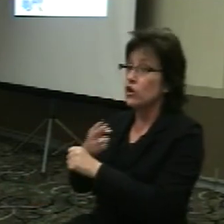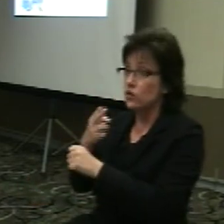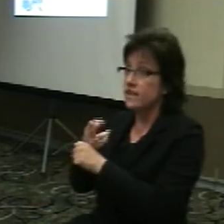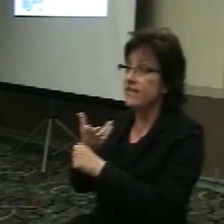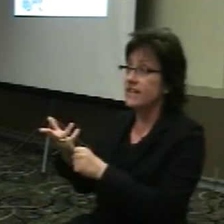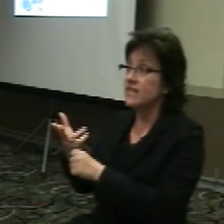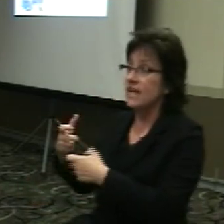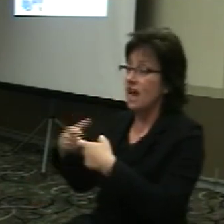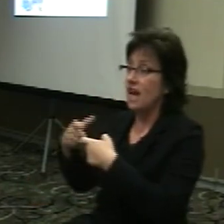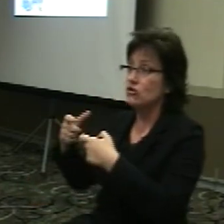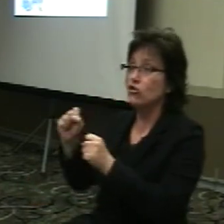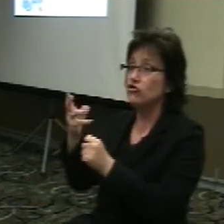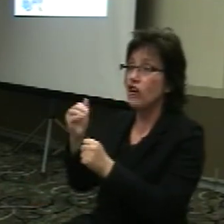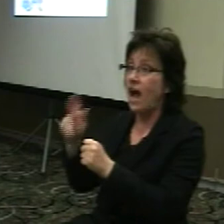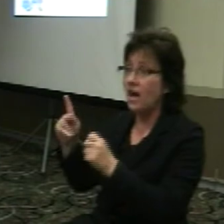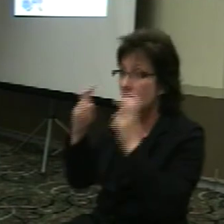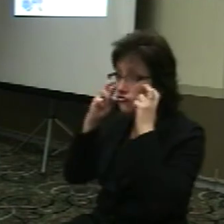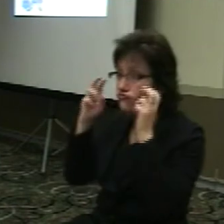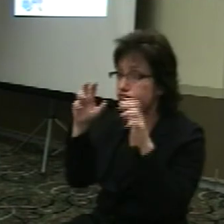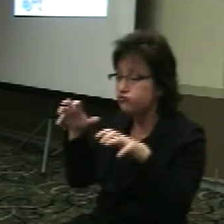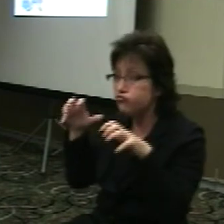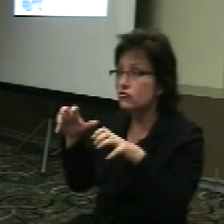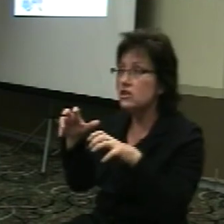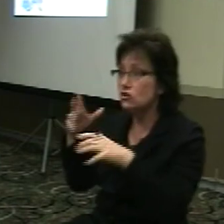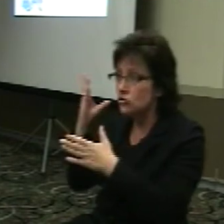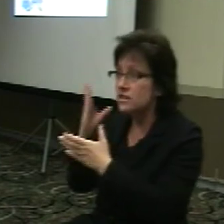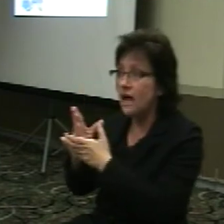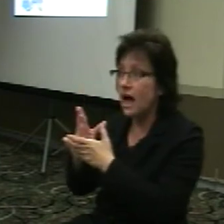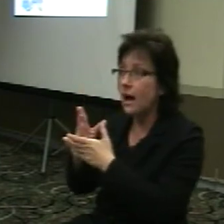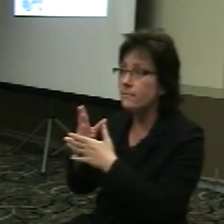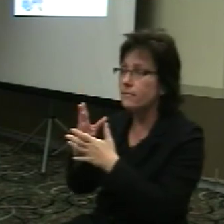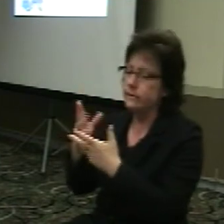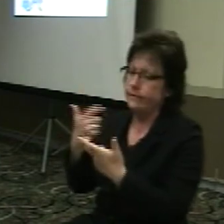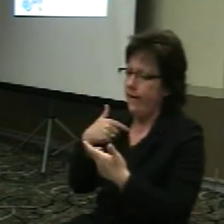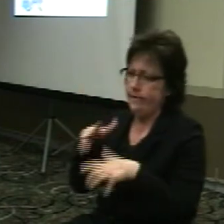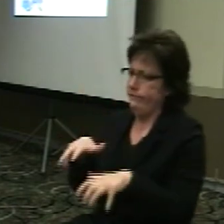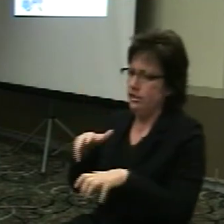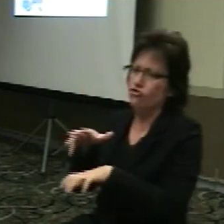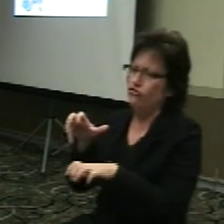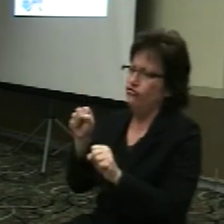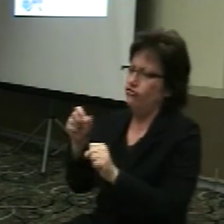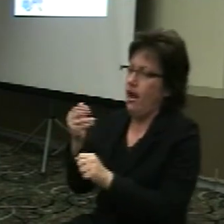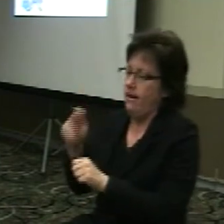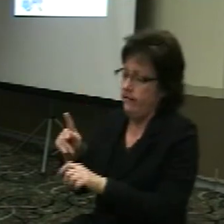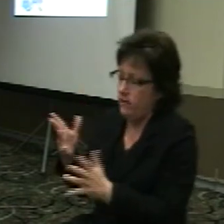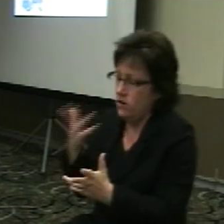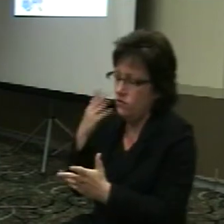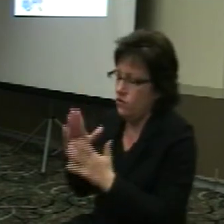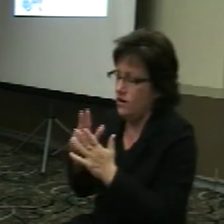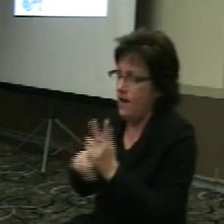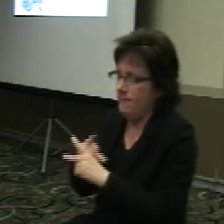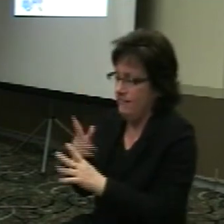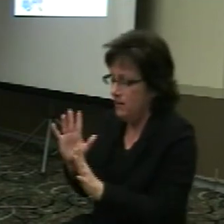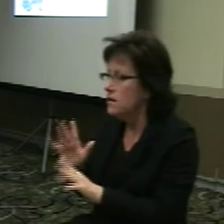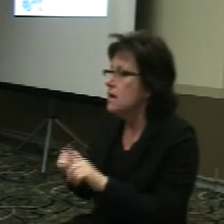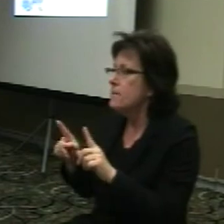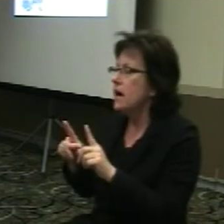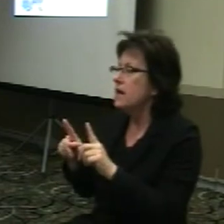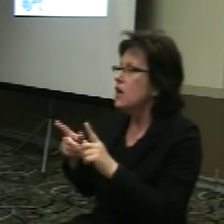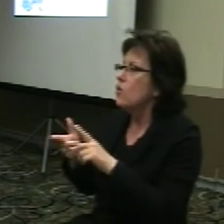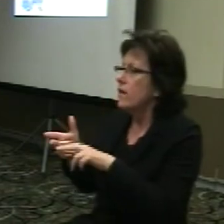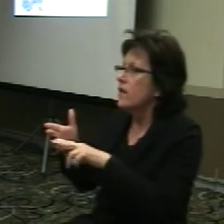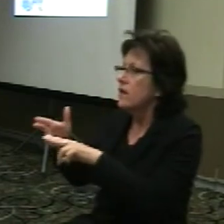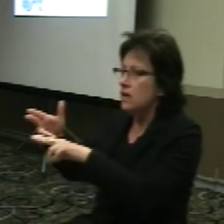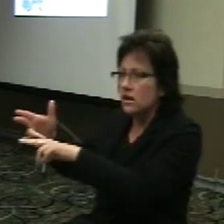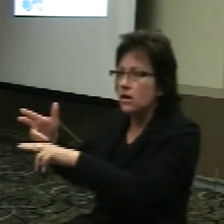behavior. If I gave small, light shocks to an individual that weren't effective, by the time I just raised the voltage, by the time